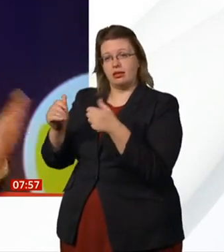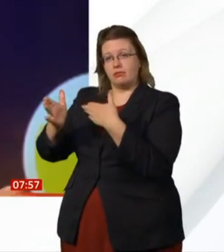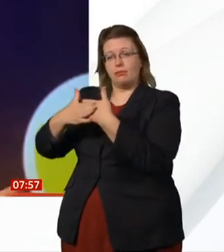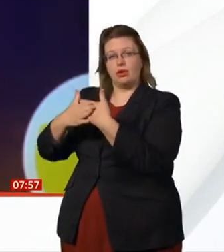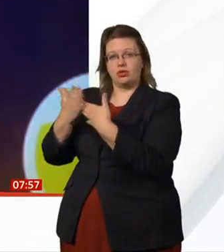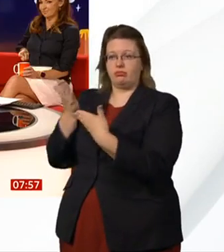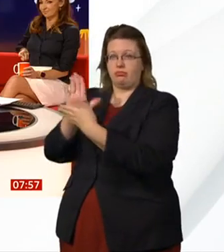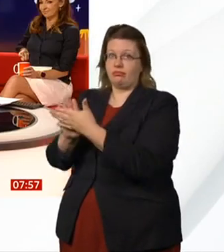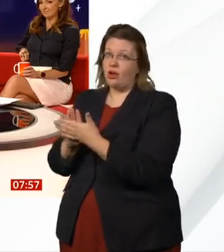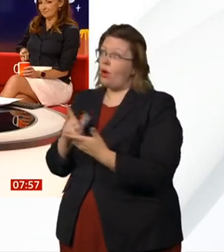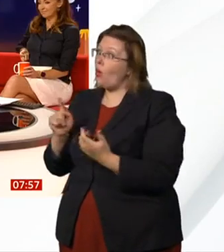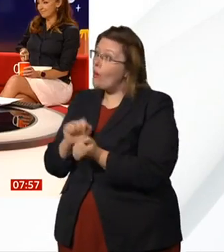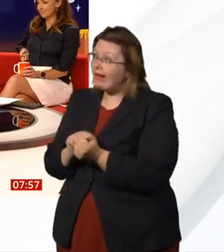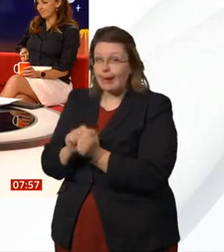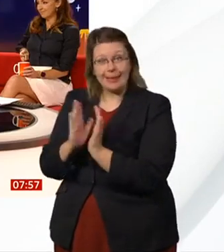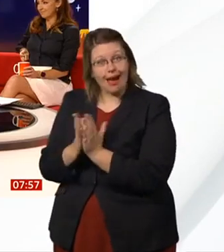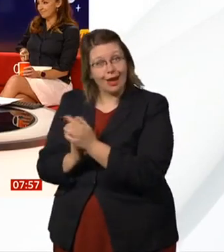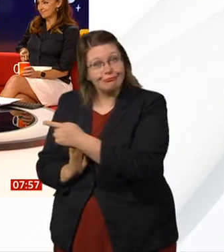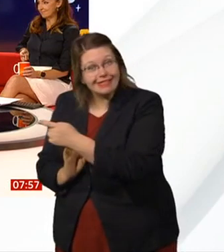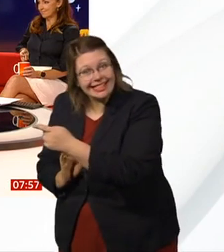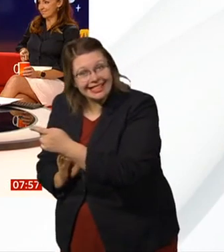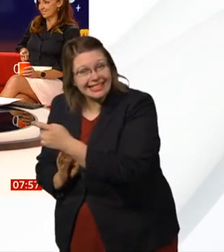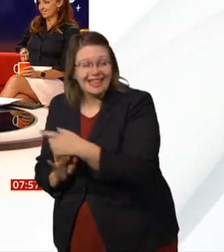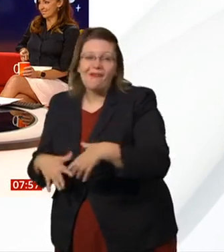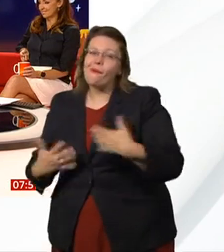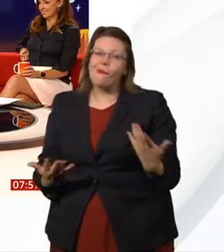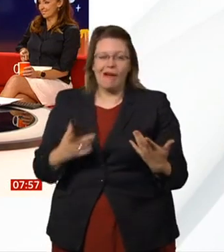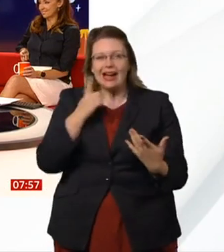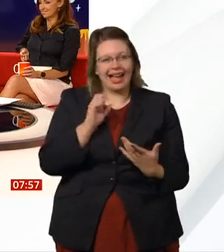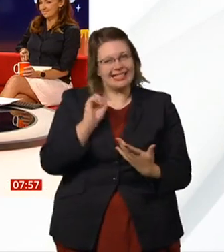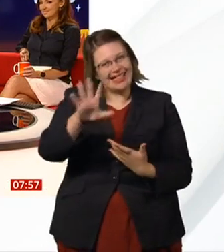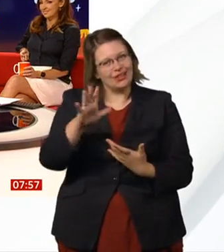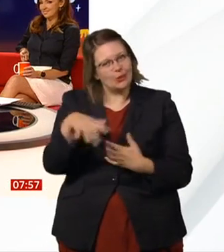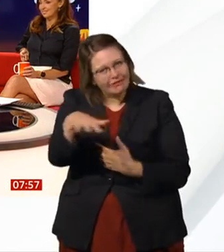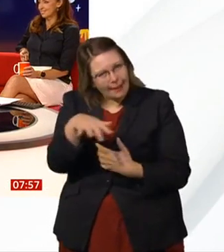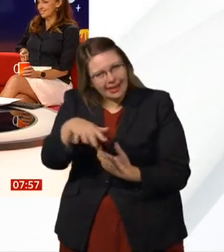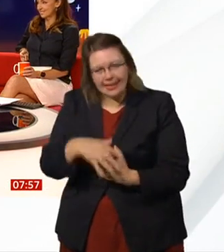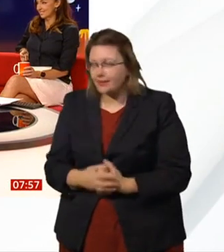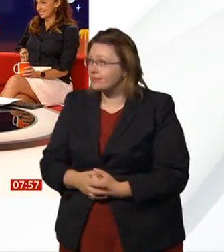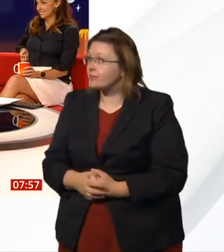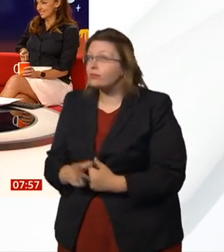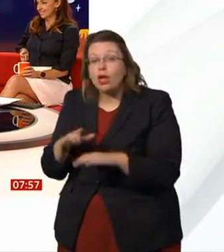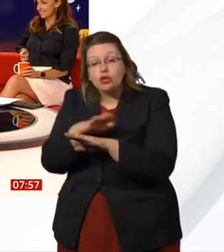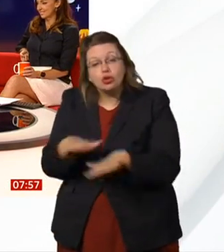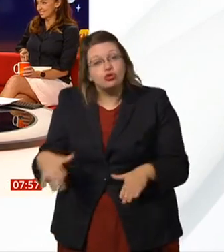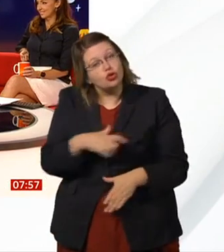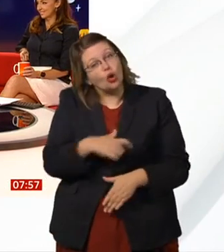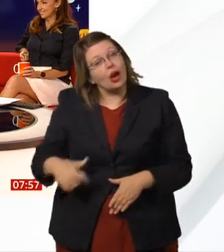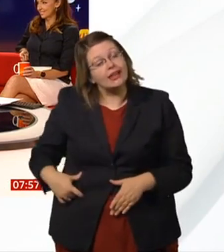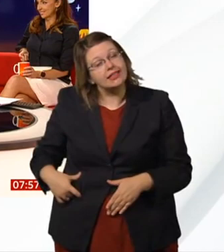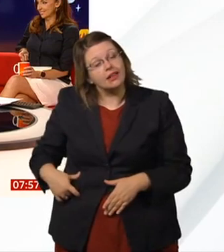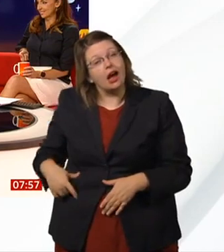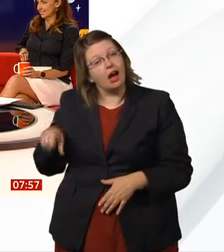preserved. Or preserved. Or preserved in a literary archive, exactly. Yeah, it's interesting that the kids there in Doncaster who were reading aloud, they'd had a